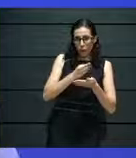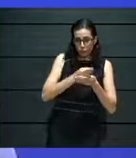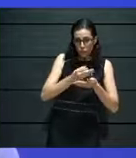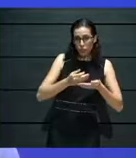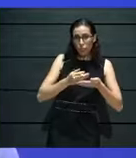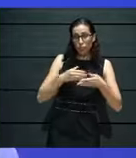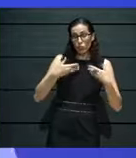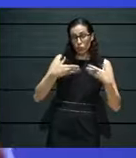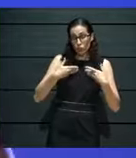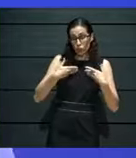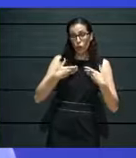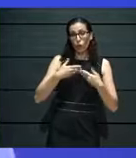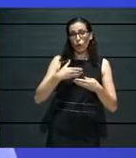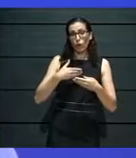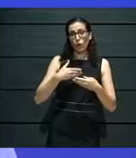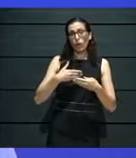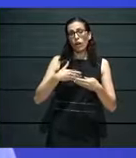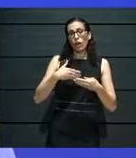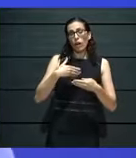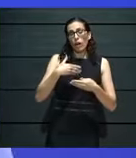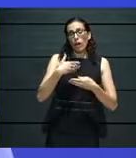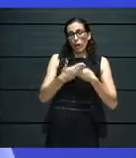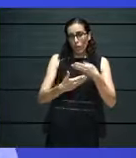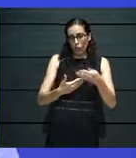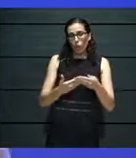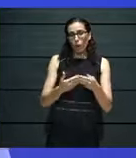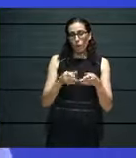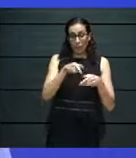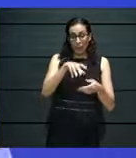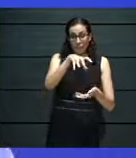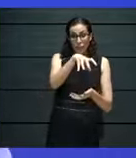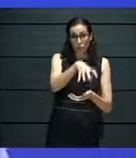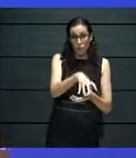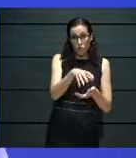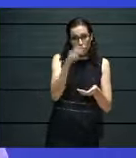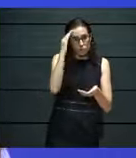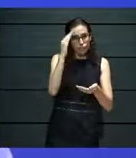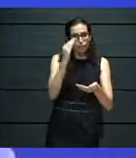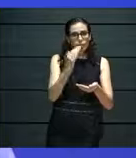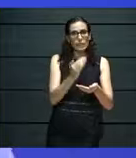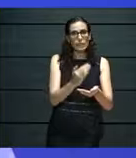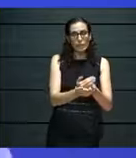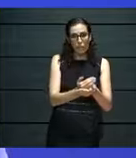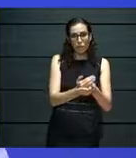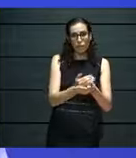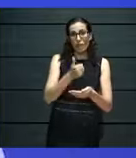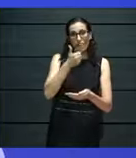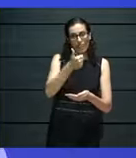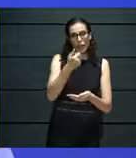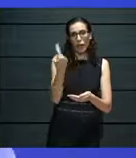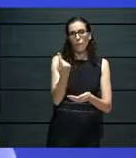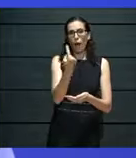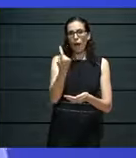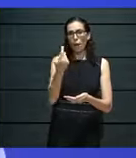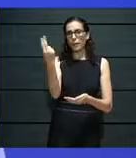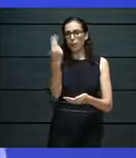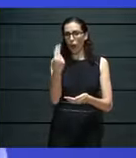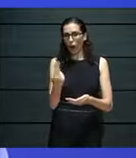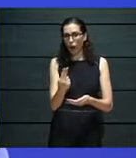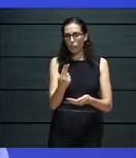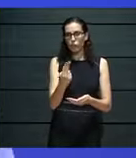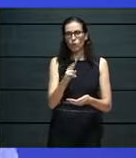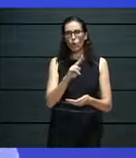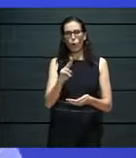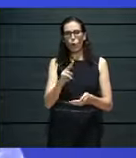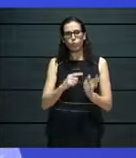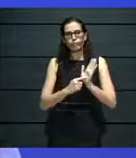standing there as an independent, secular space, safe space for artists, especially audiences, where they feel they can